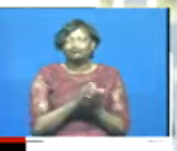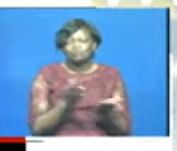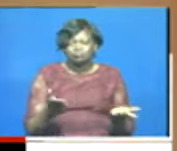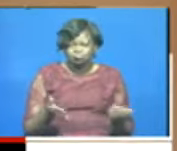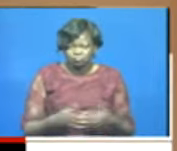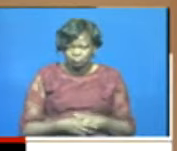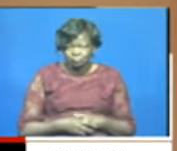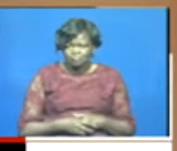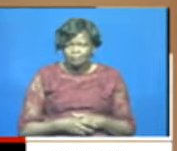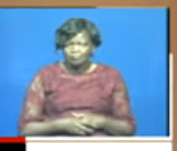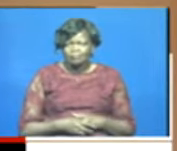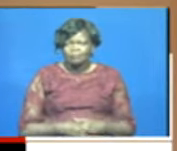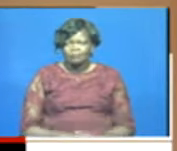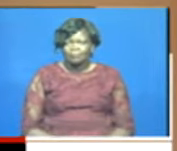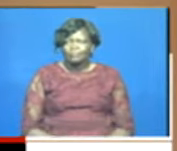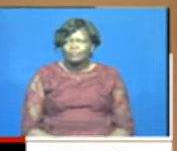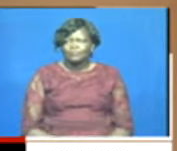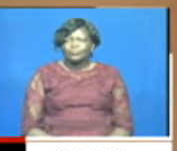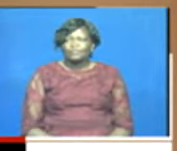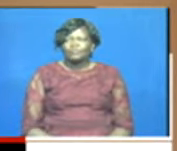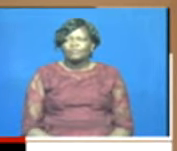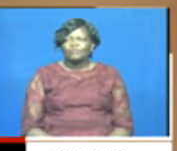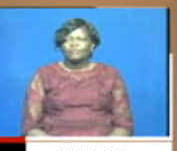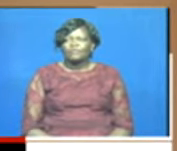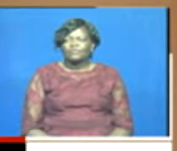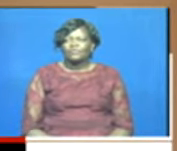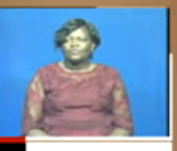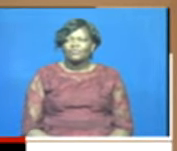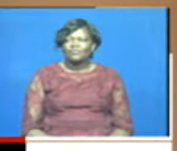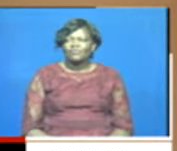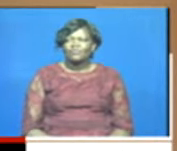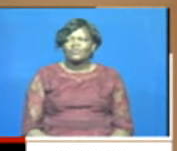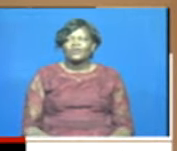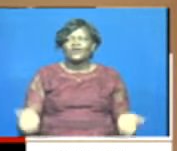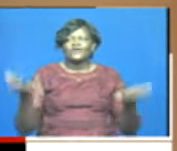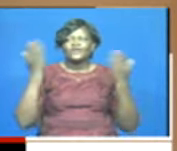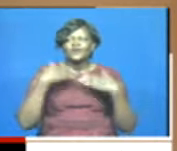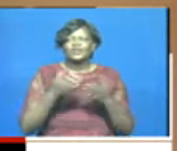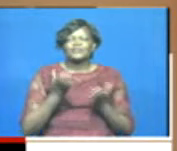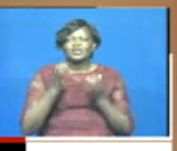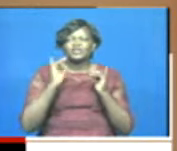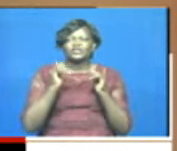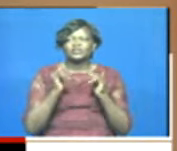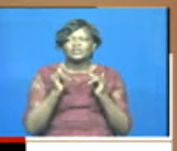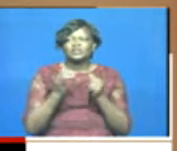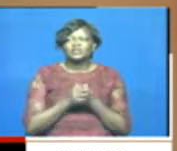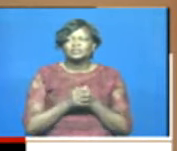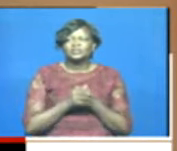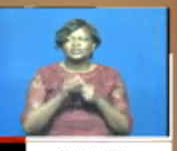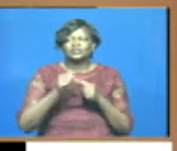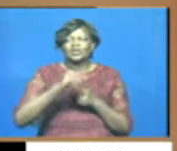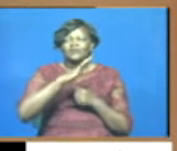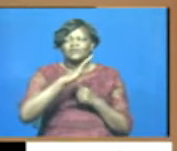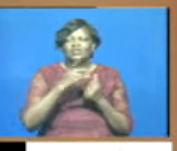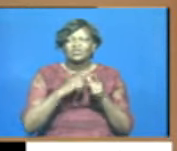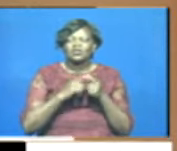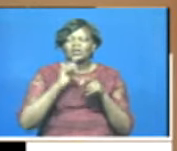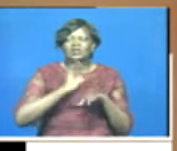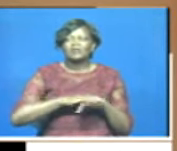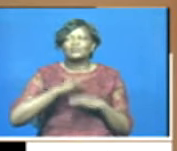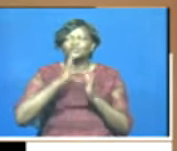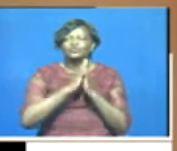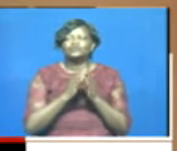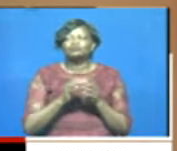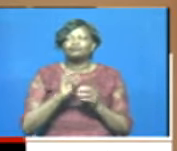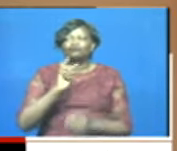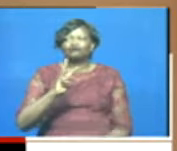Edition. Well, that story by Alan brings to a close business news for tonight. But you can find more stories on our website